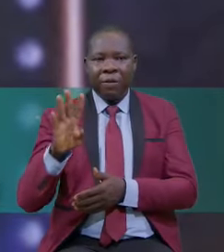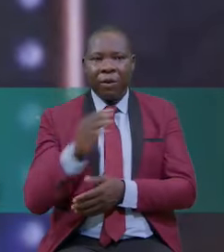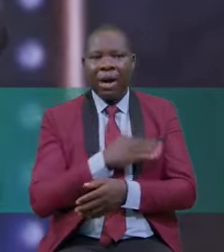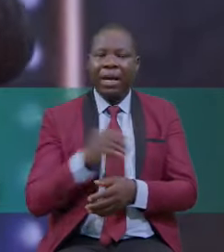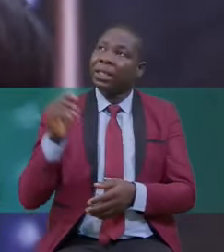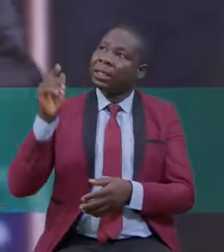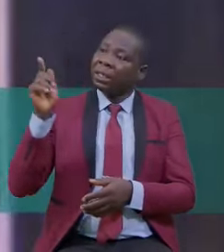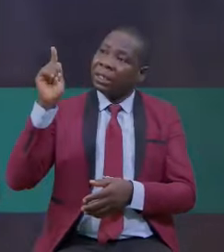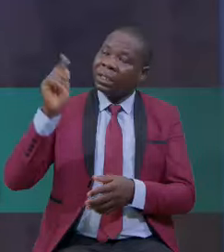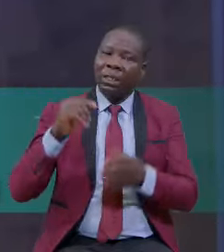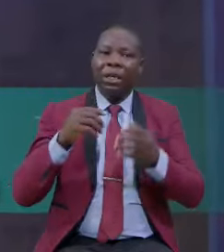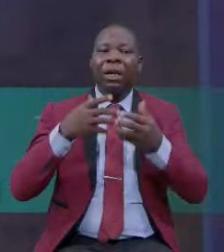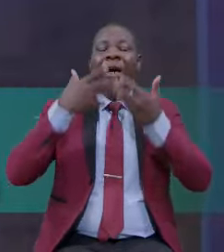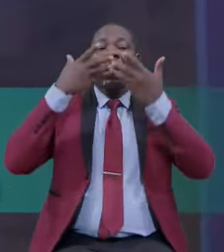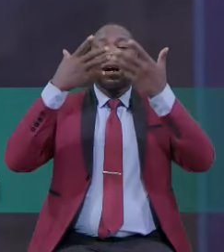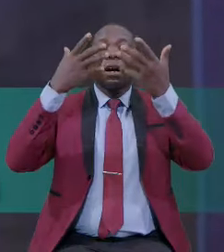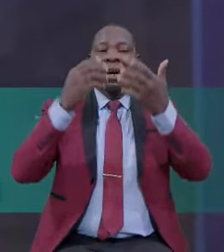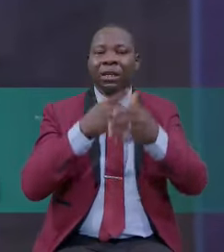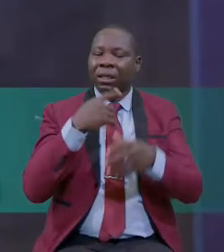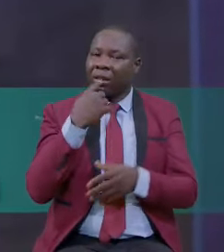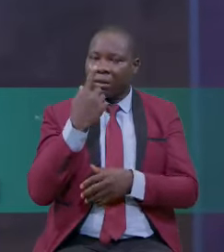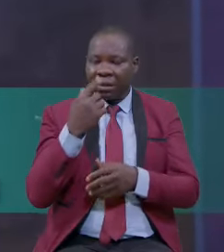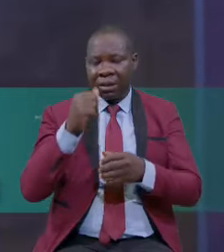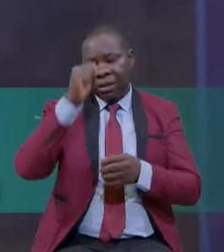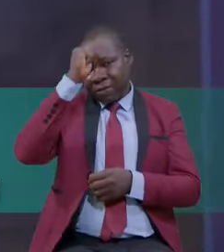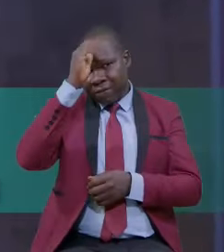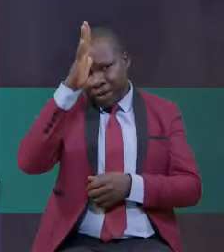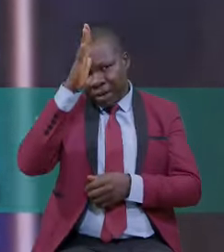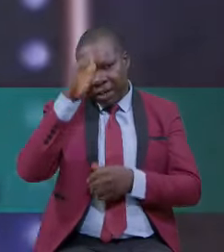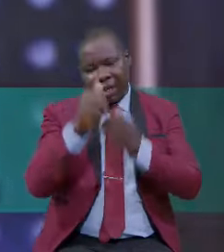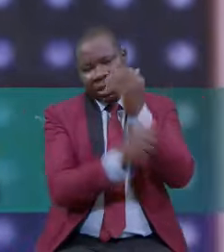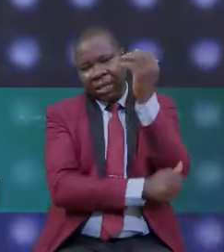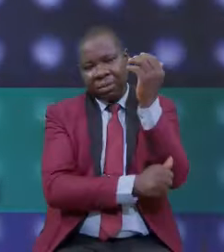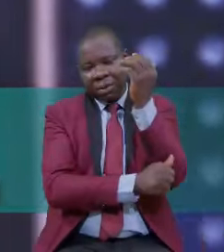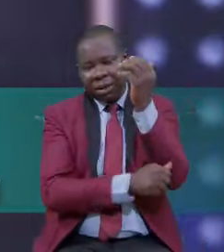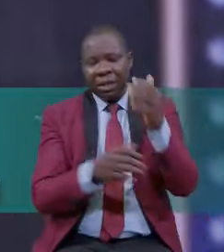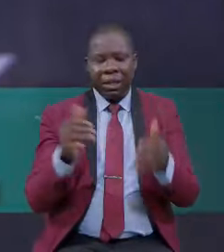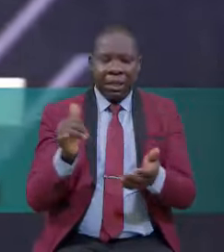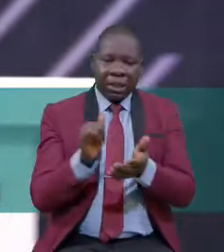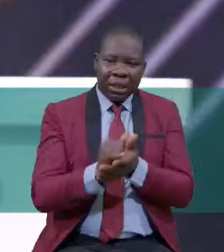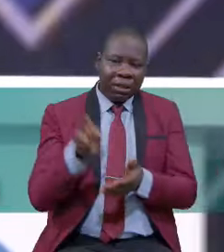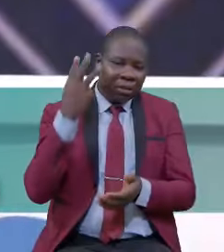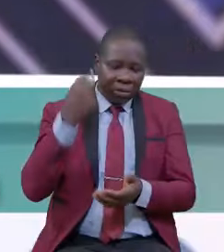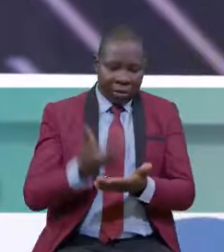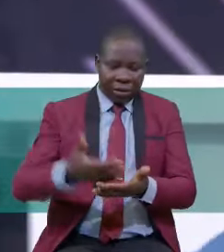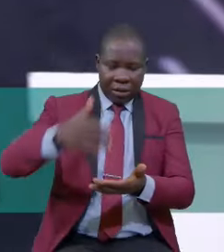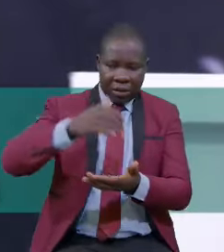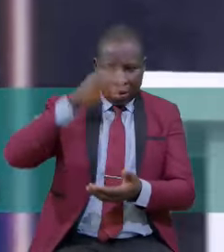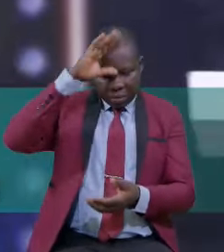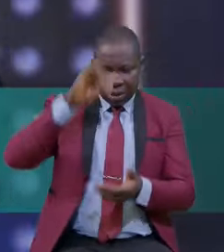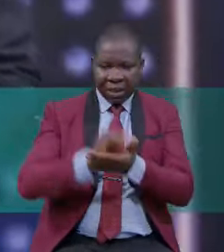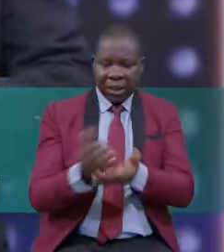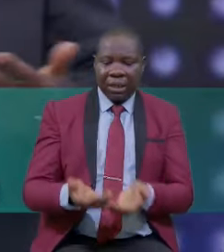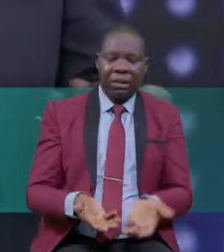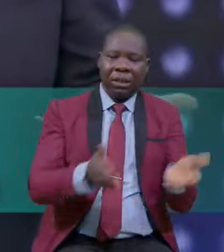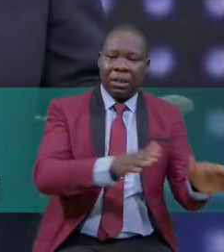Abraham, that's the man, the rich man that died before leaving the earth. He did